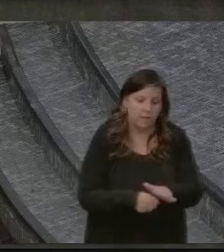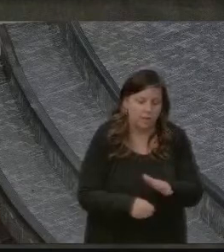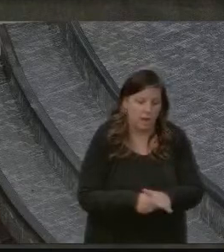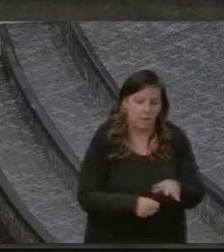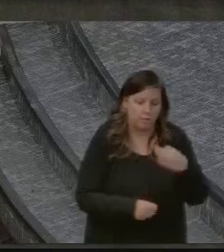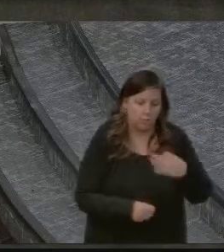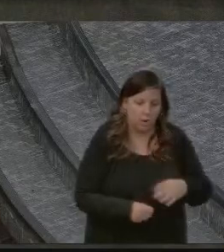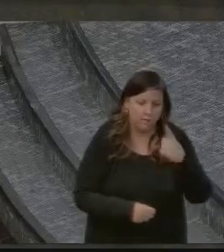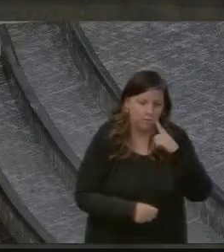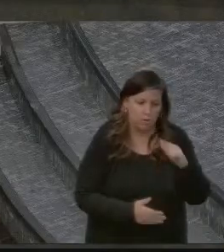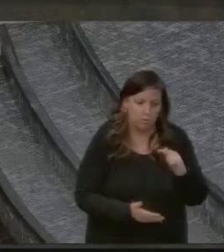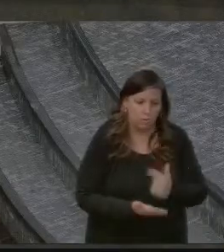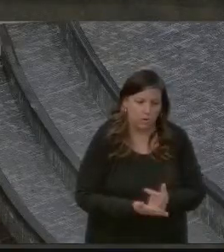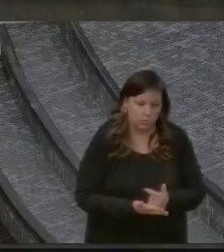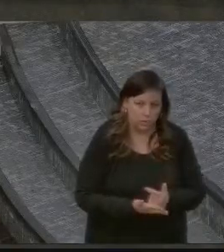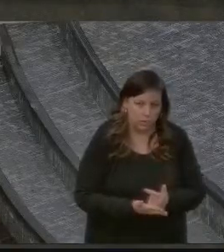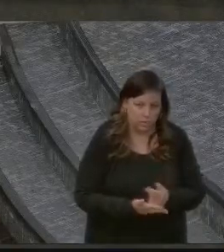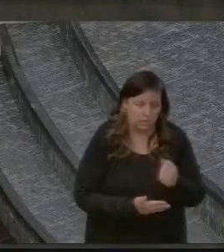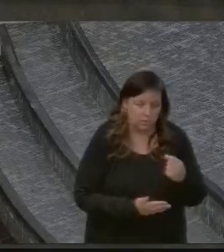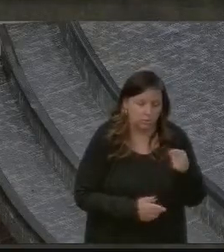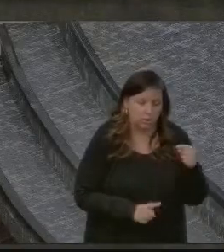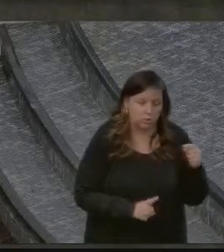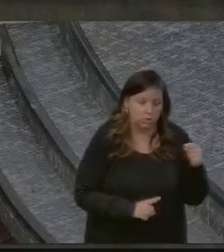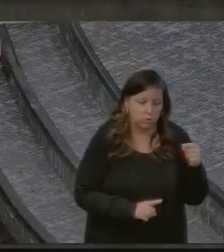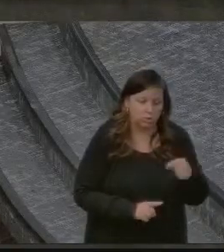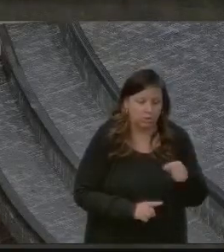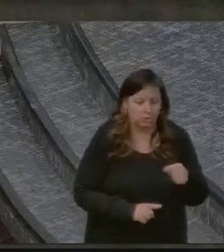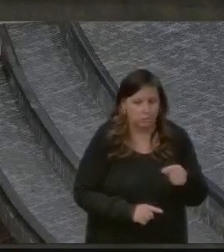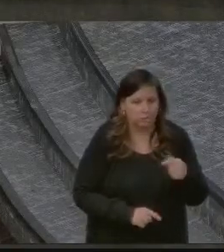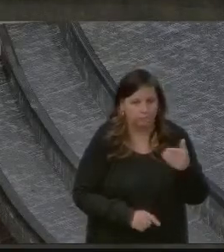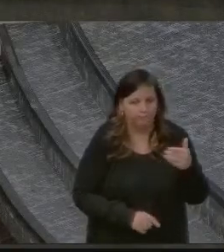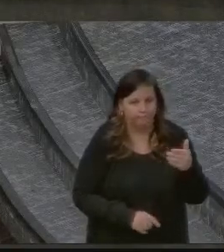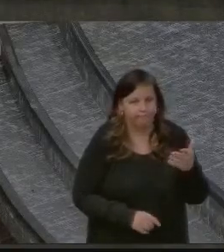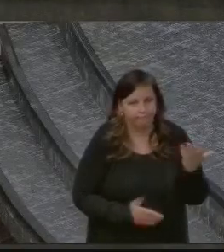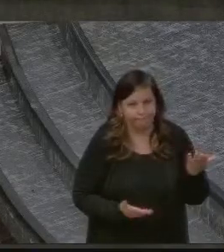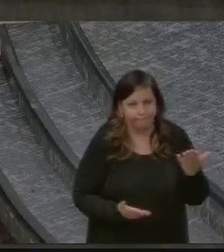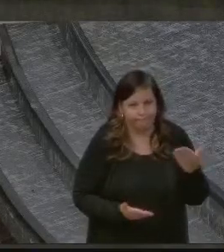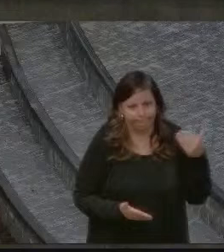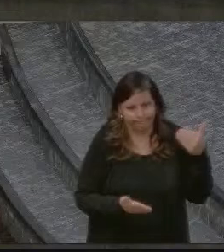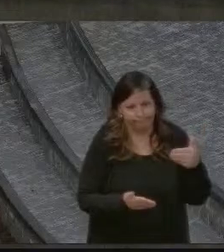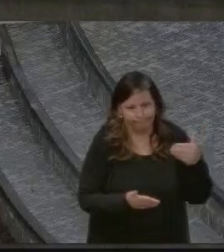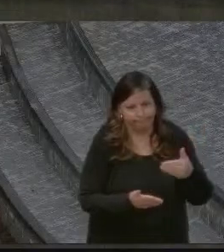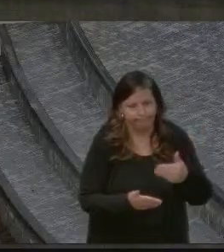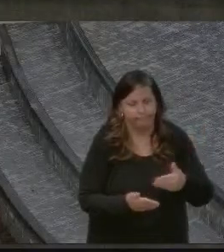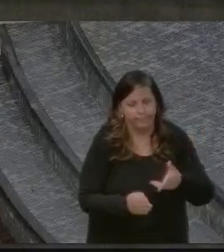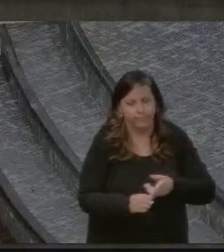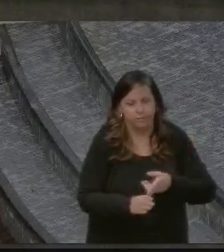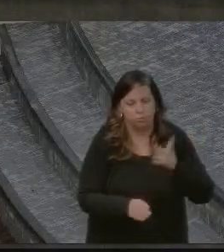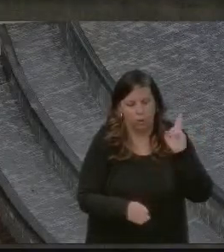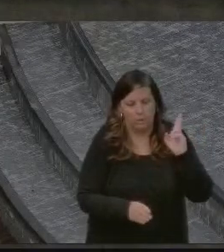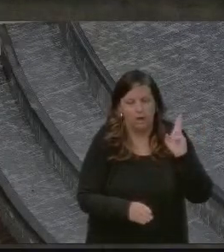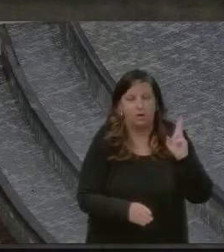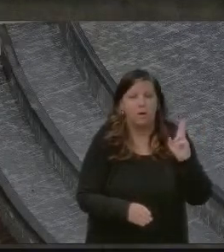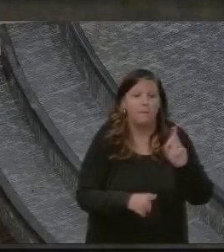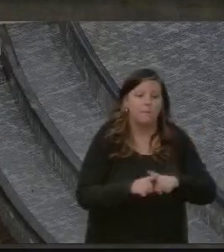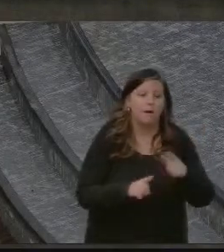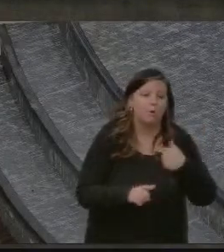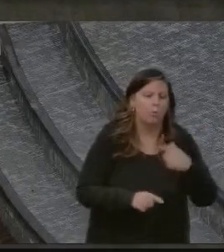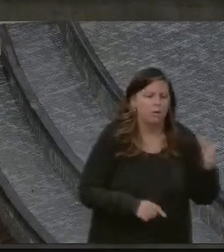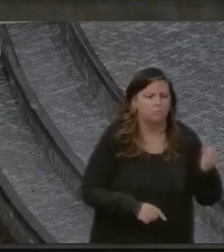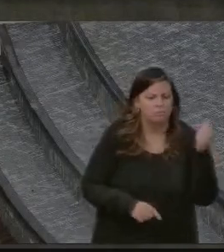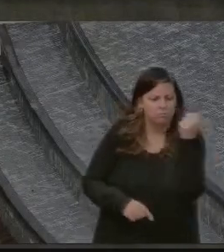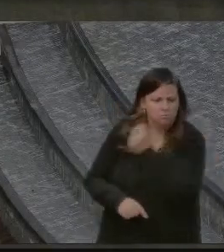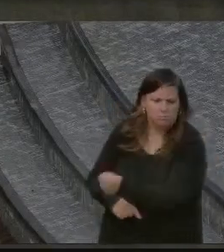enough to graduate, and so she was on her way to dropping out, but we were able to get her enrolled. Which one was